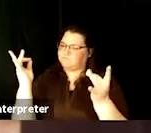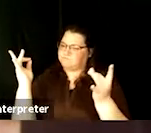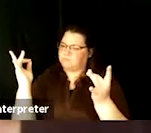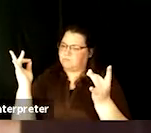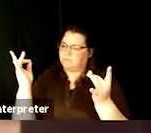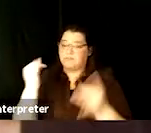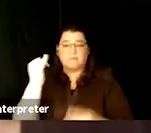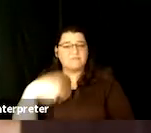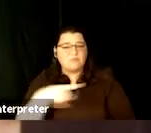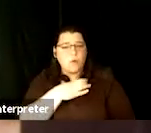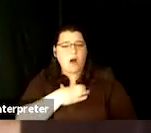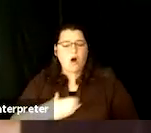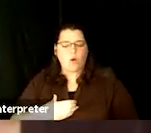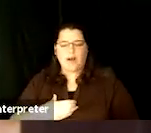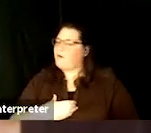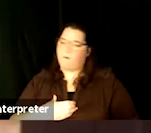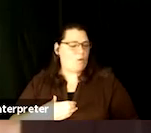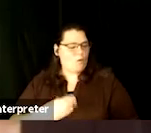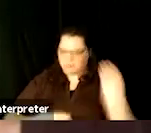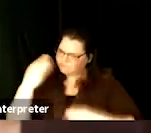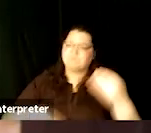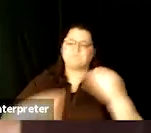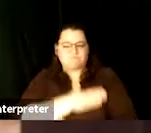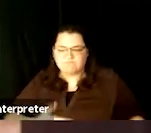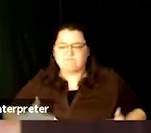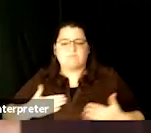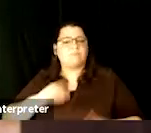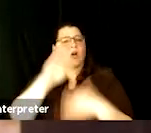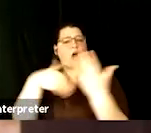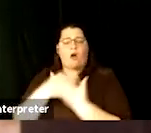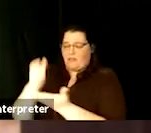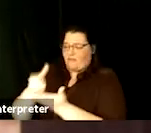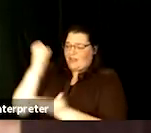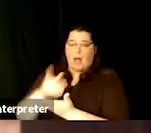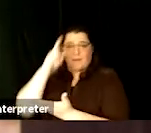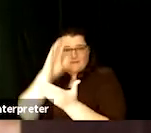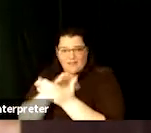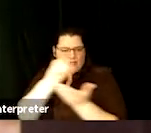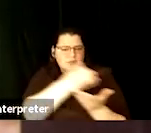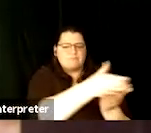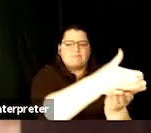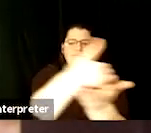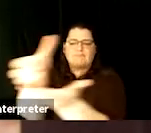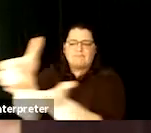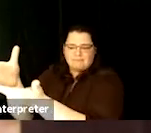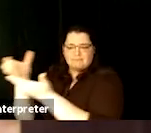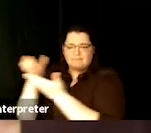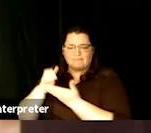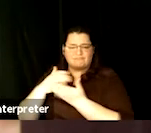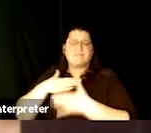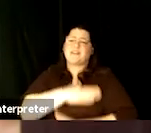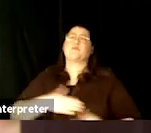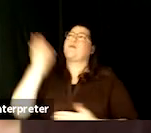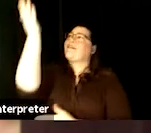Partake all of the cup of faith. Enjoy all the riches of God's goodness. Let no